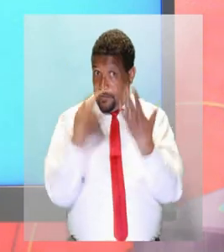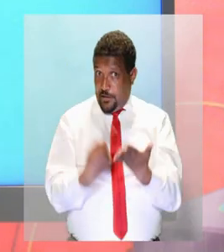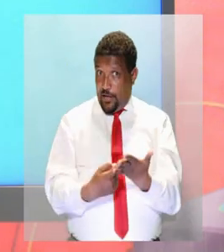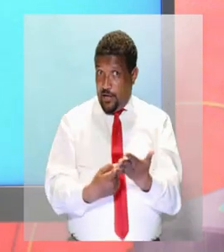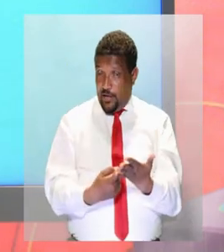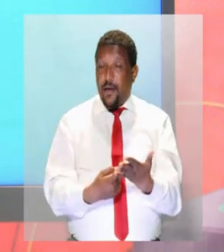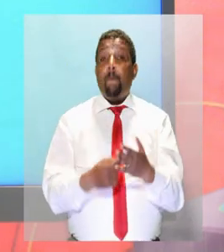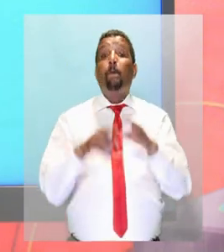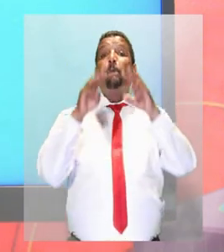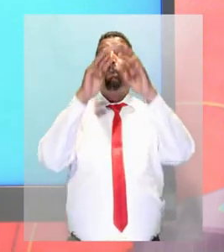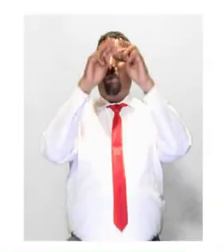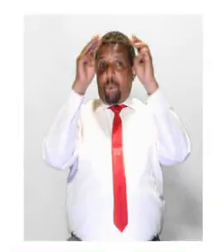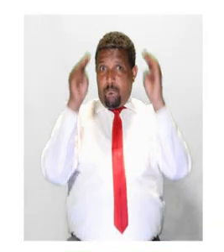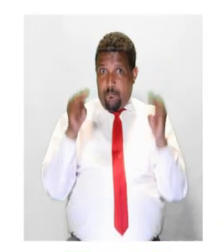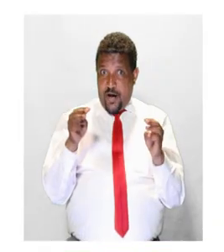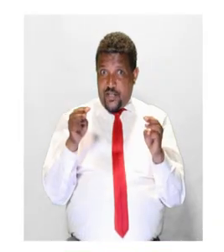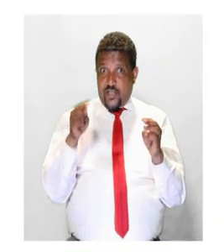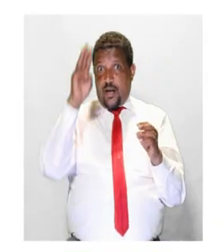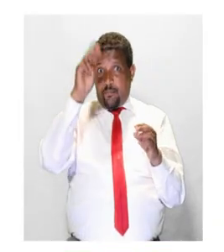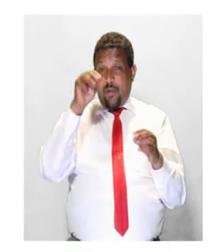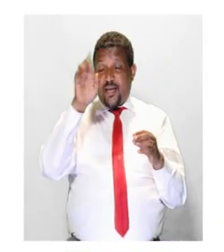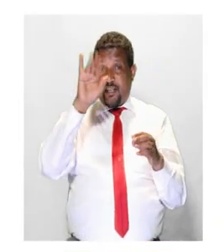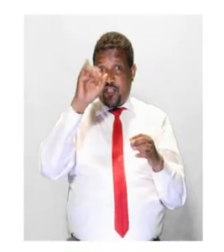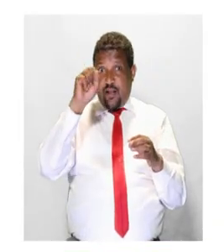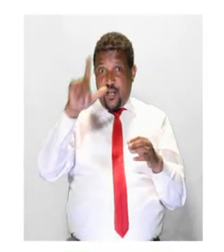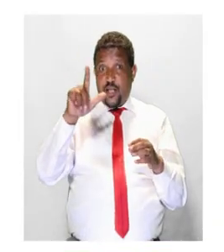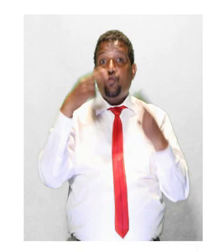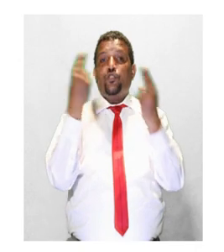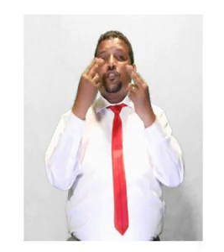Hence, the marginal utility is undefined. Now,